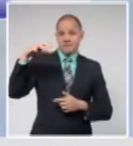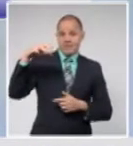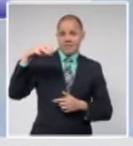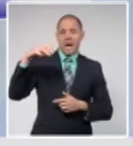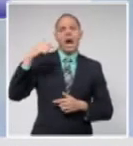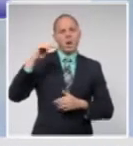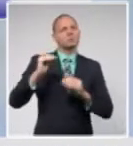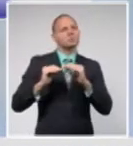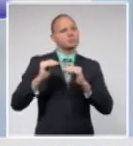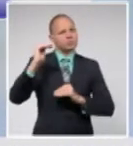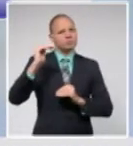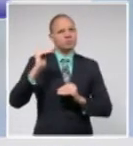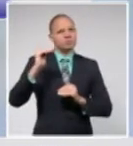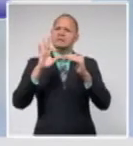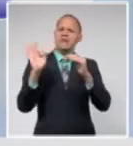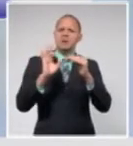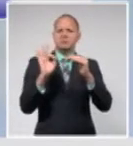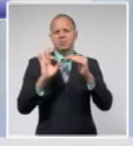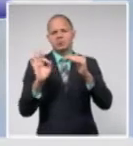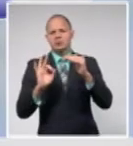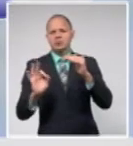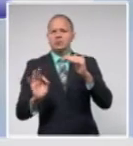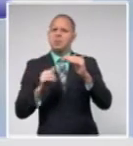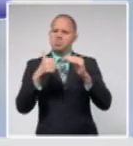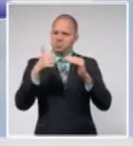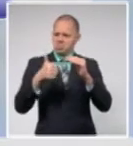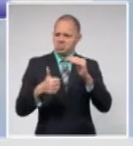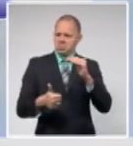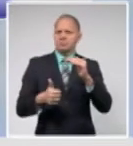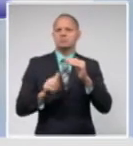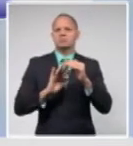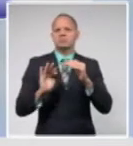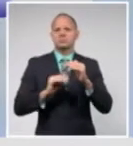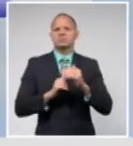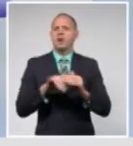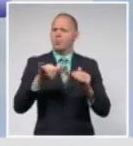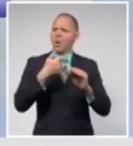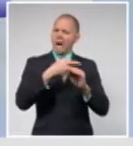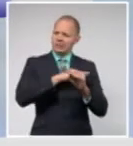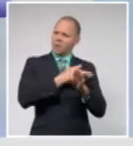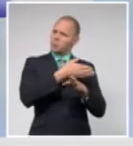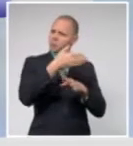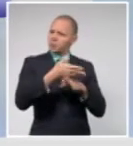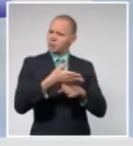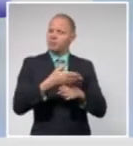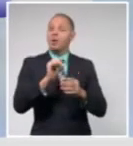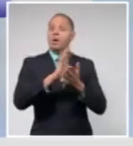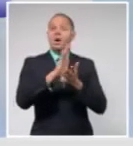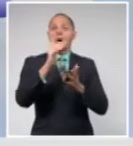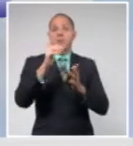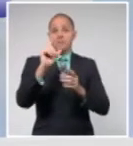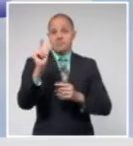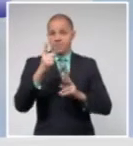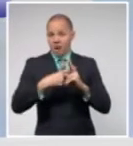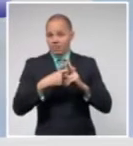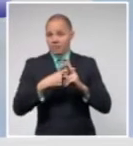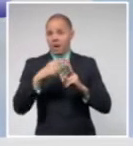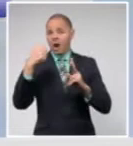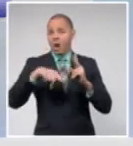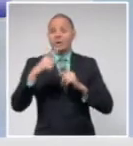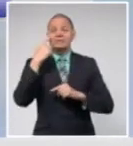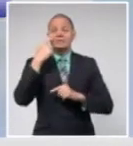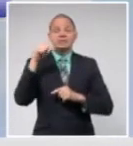to 13.04, Las Tunas and Villa Clara with 0.93 and 0.51